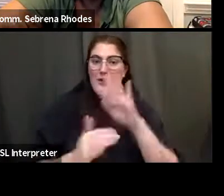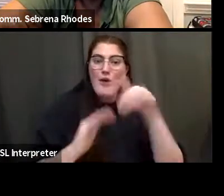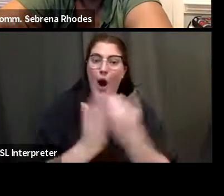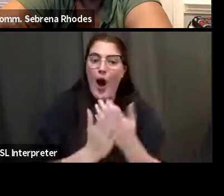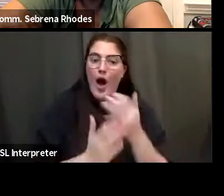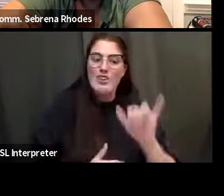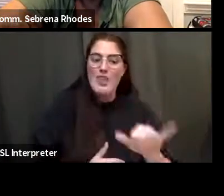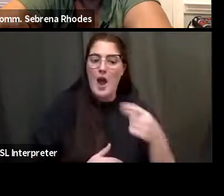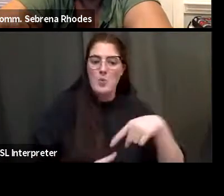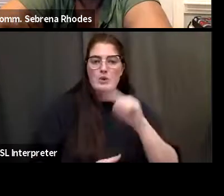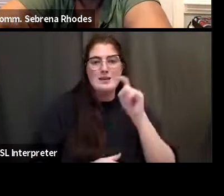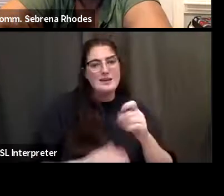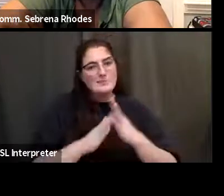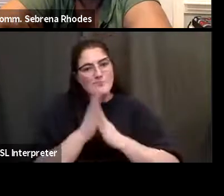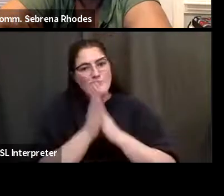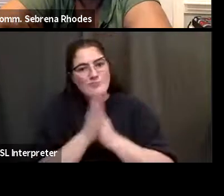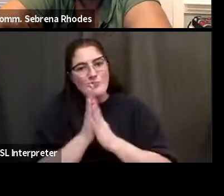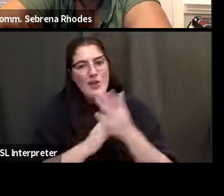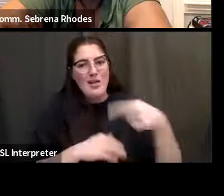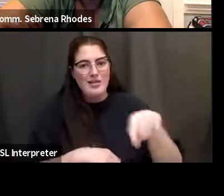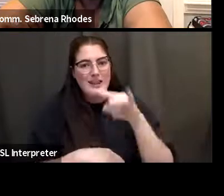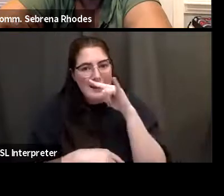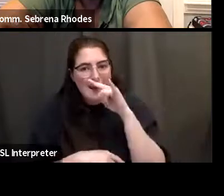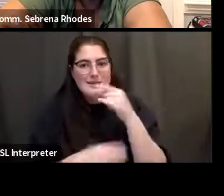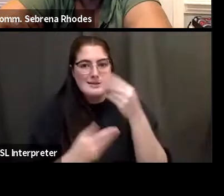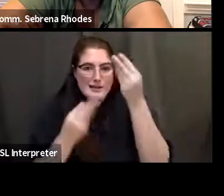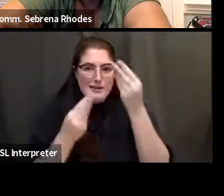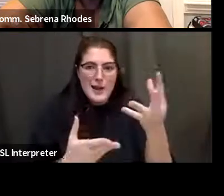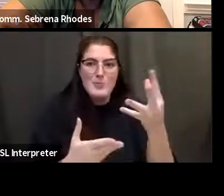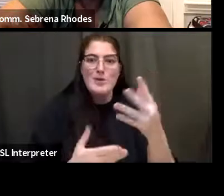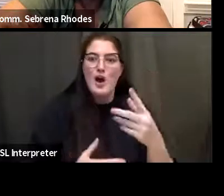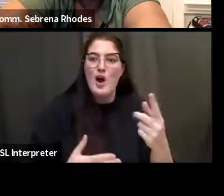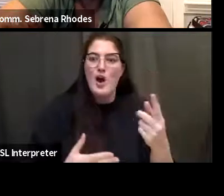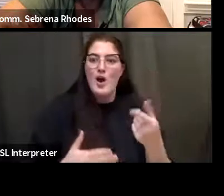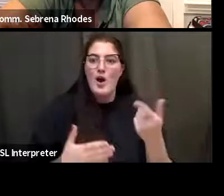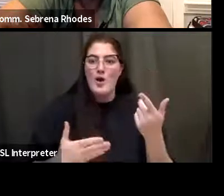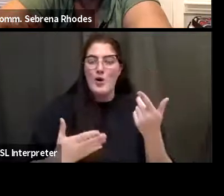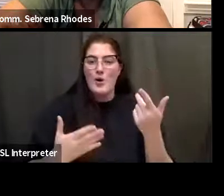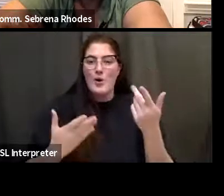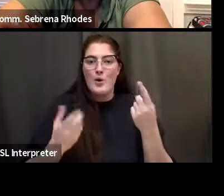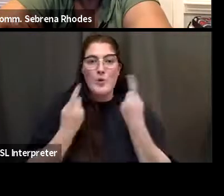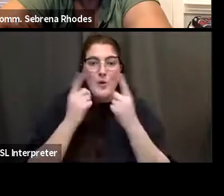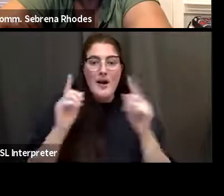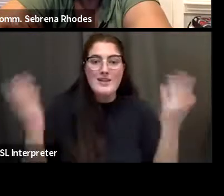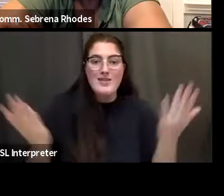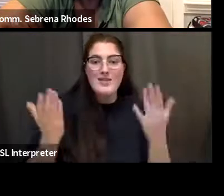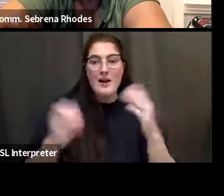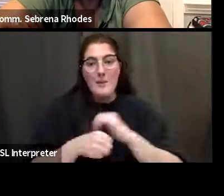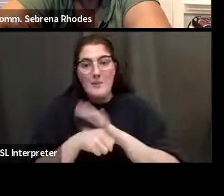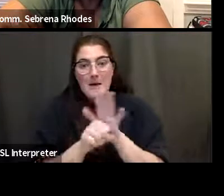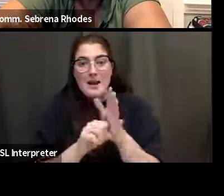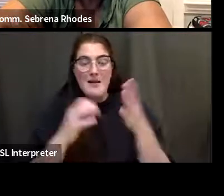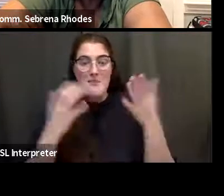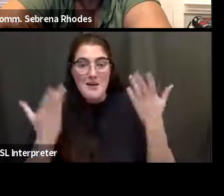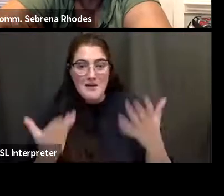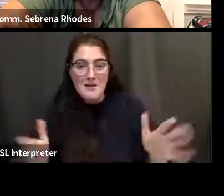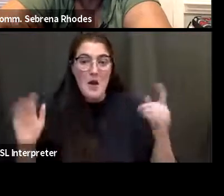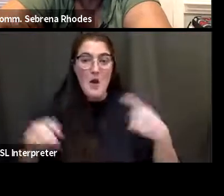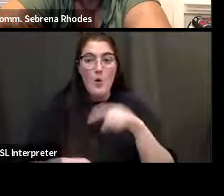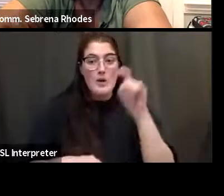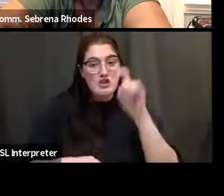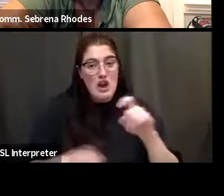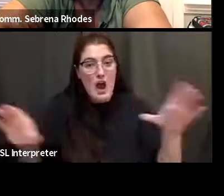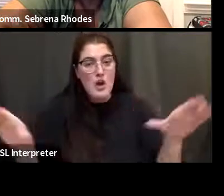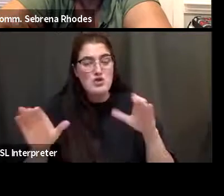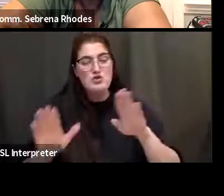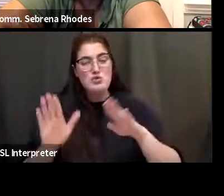got to keep them encouraged and let them know that once this thing lifts, we shall do greater things.